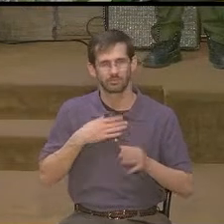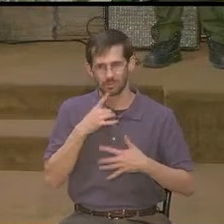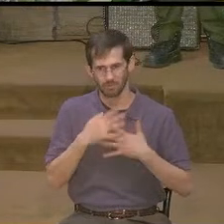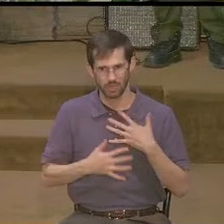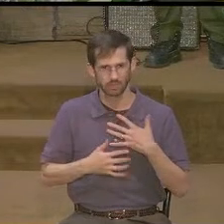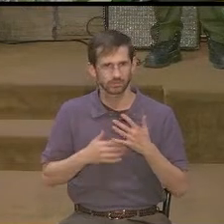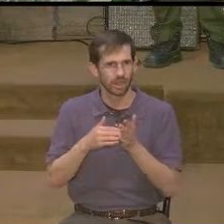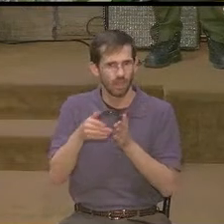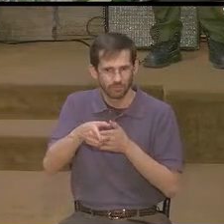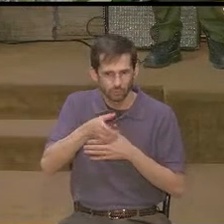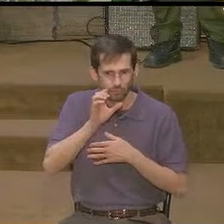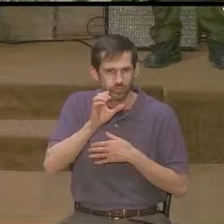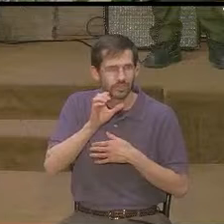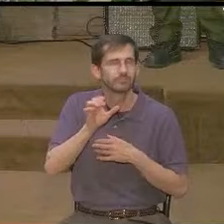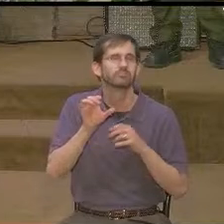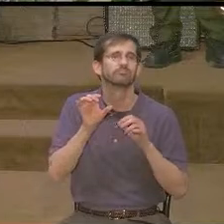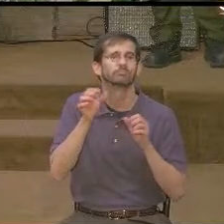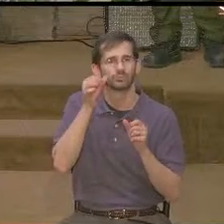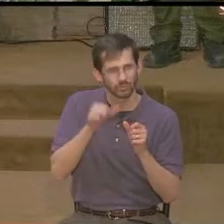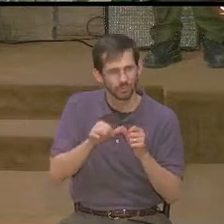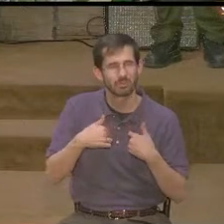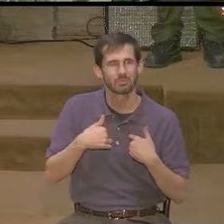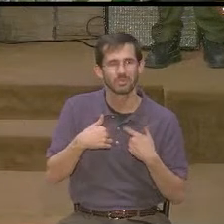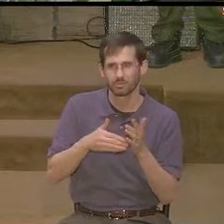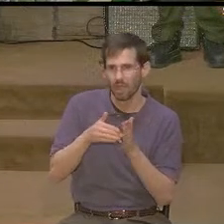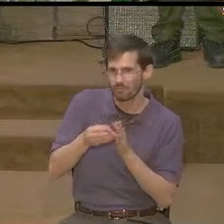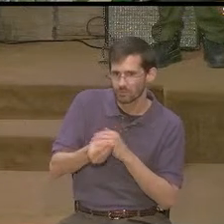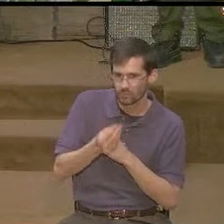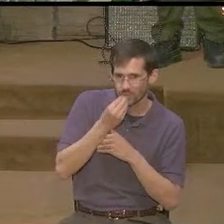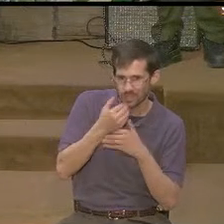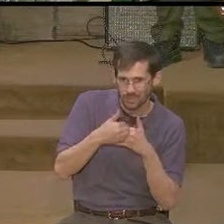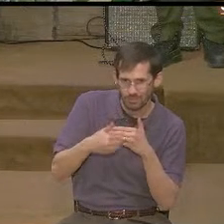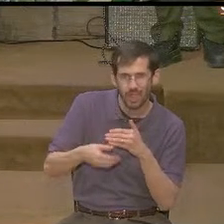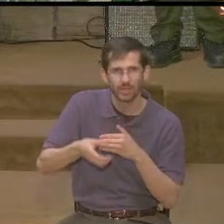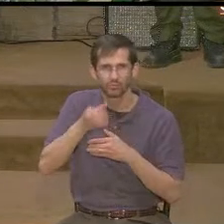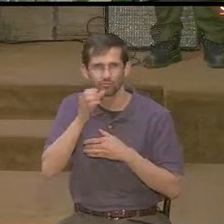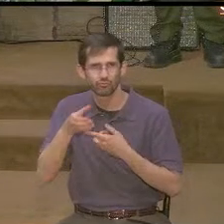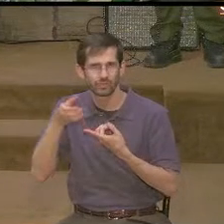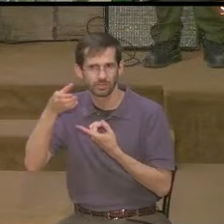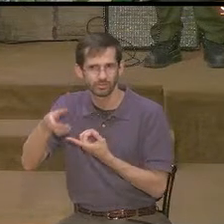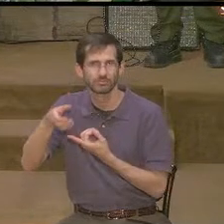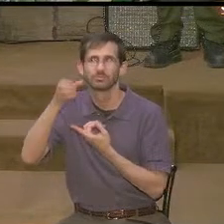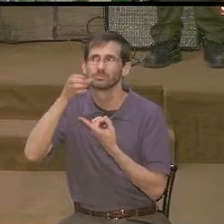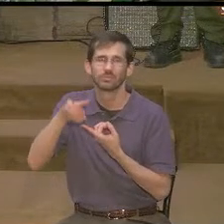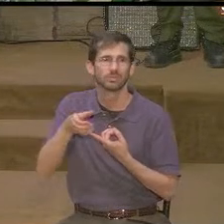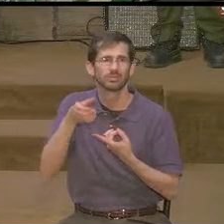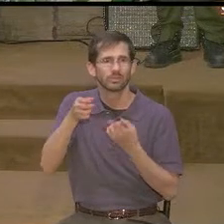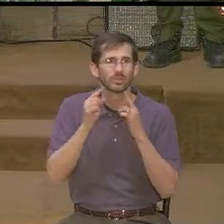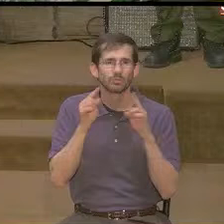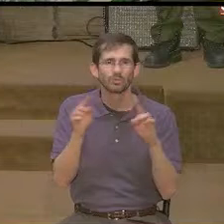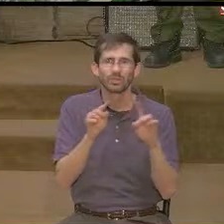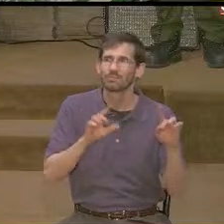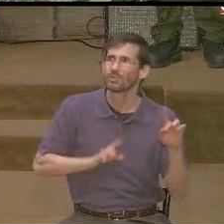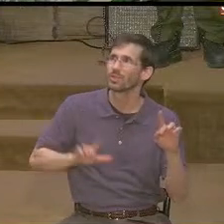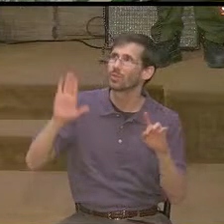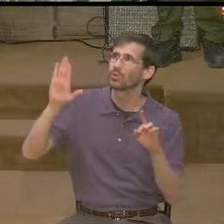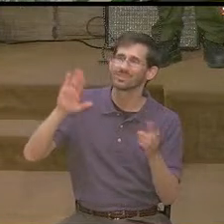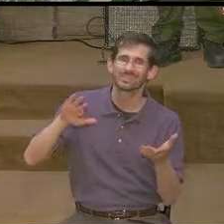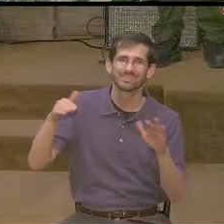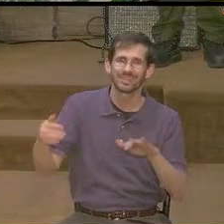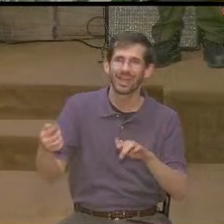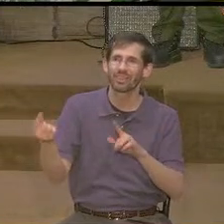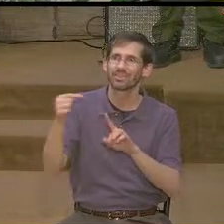of me. For as often as you eat this bread and drink this cup, you proclaim the Lord's death until